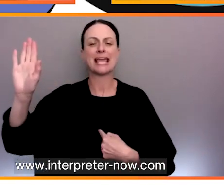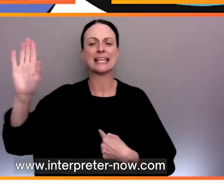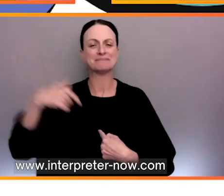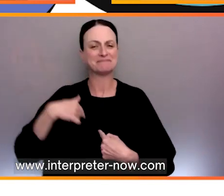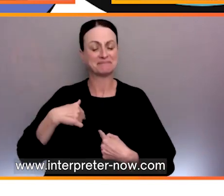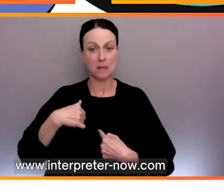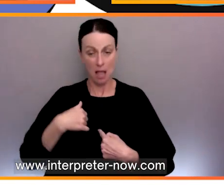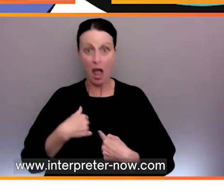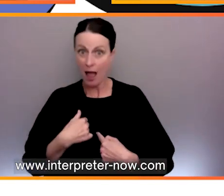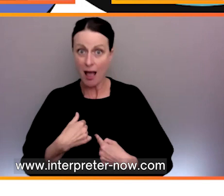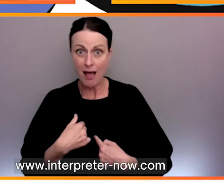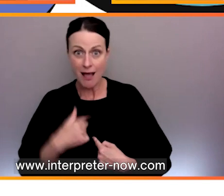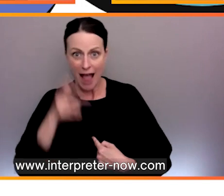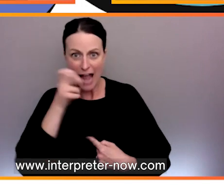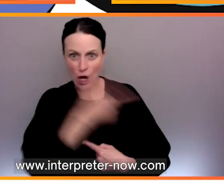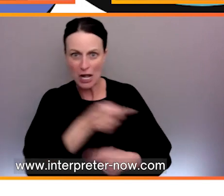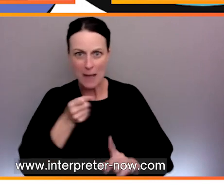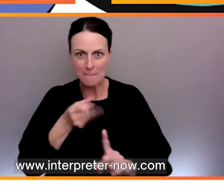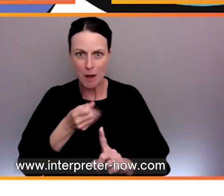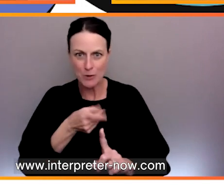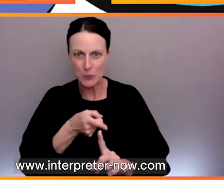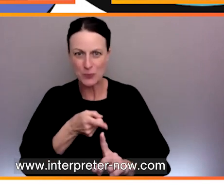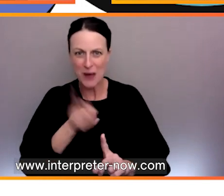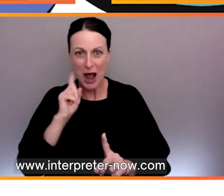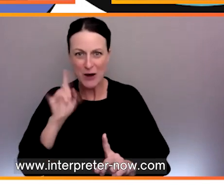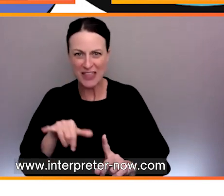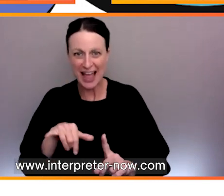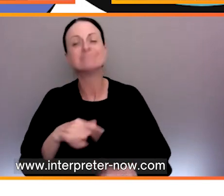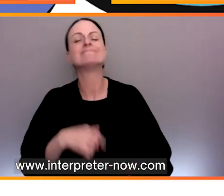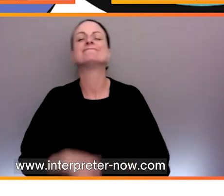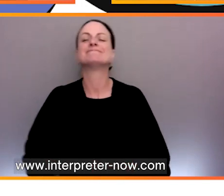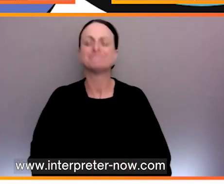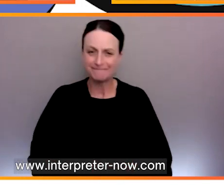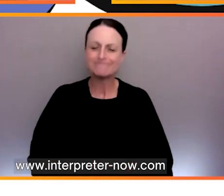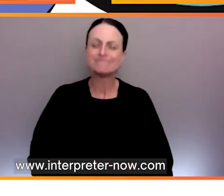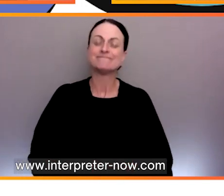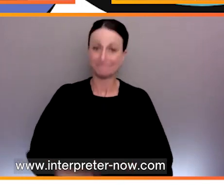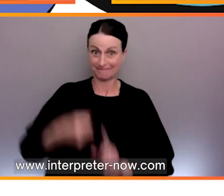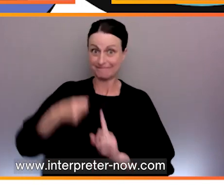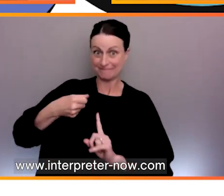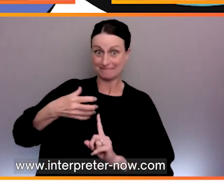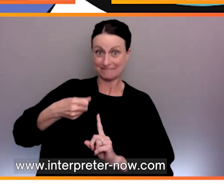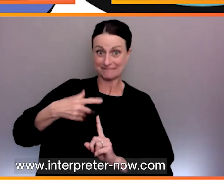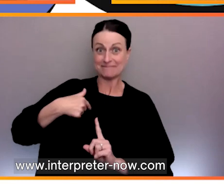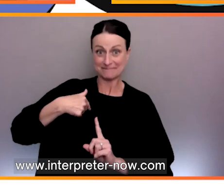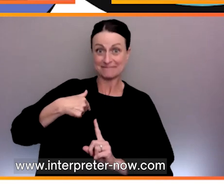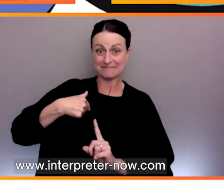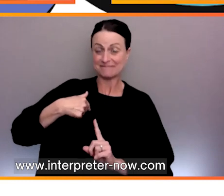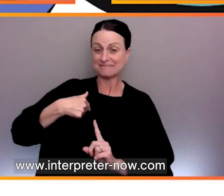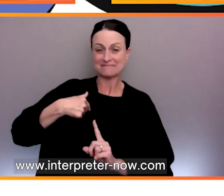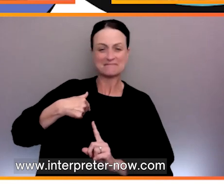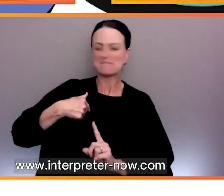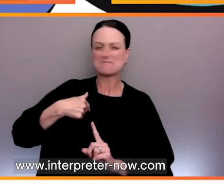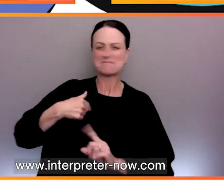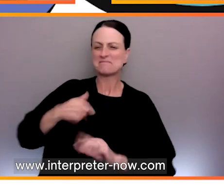And as you said, your confidence starts to take a hit. Years later, after I had left, a colleague, I think